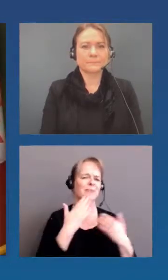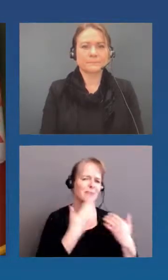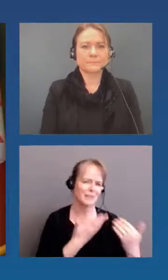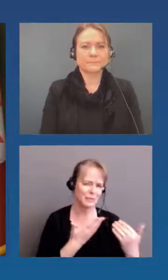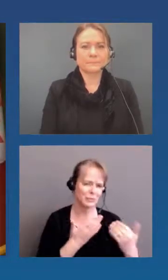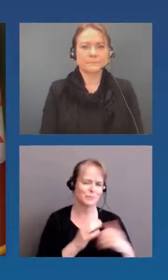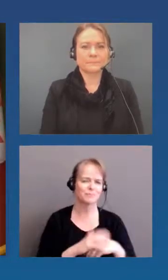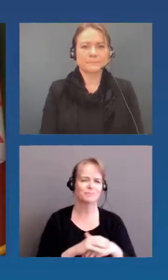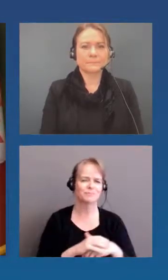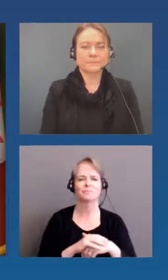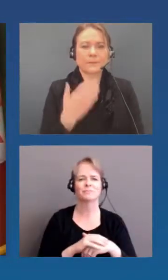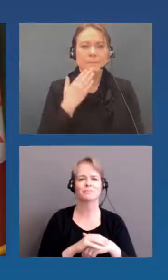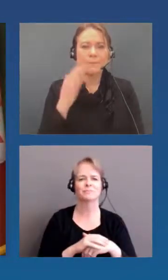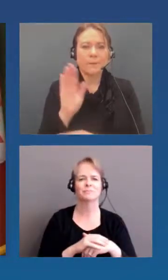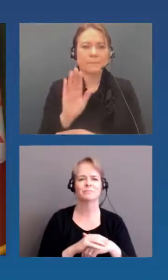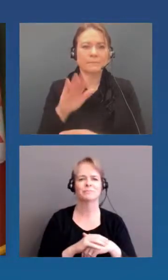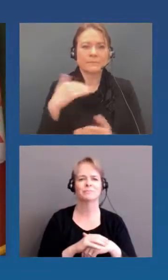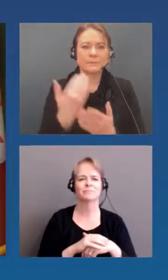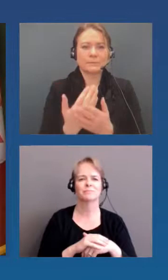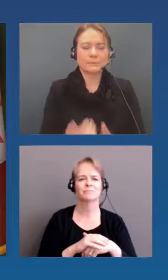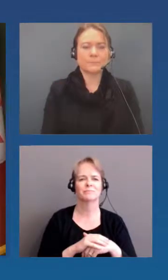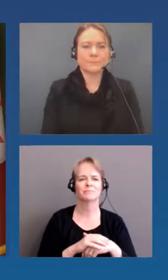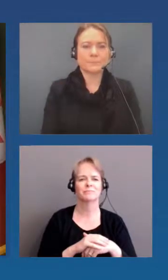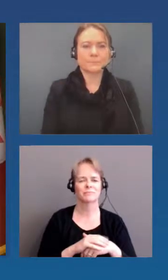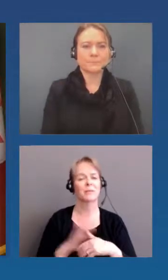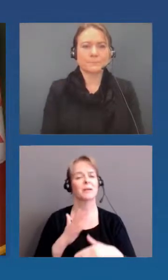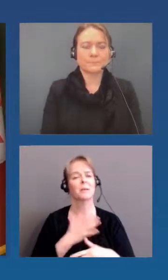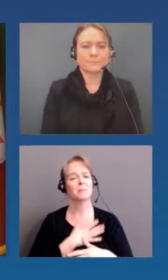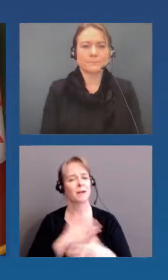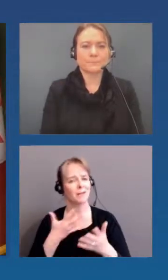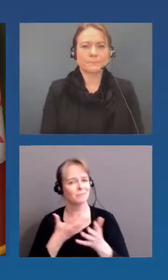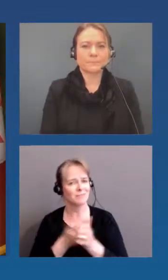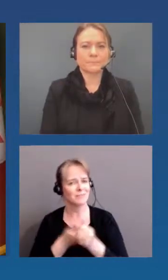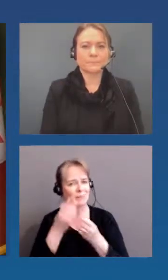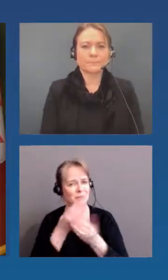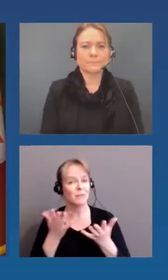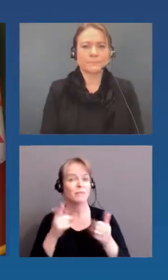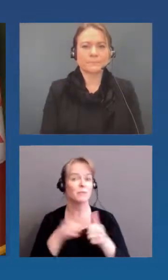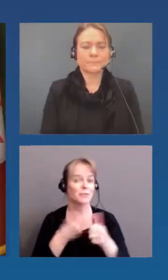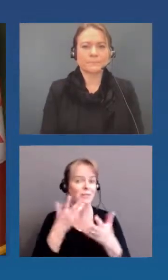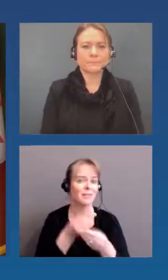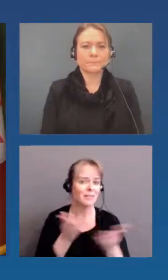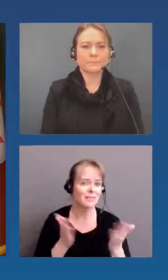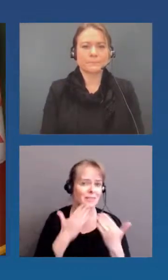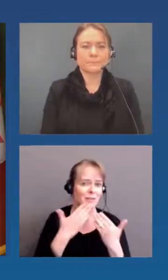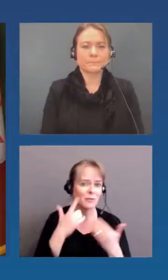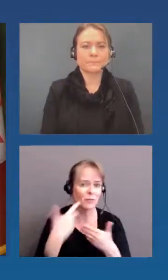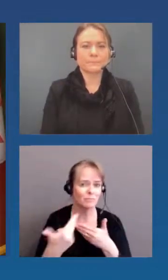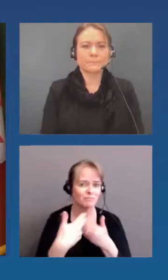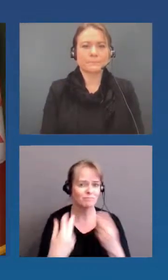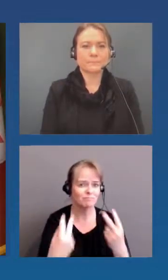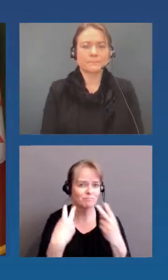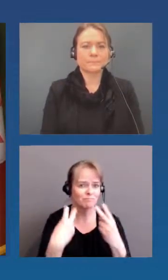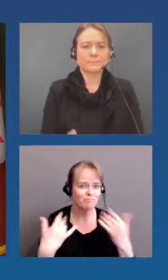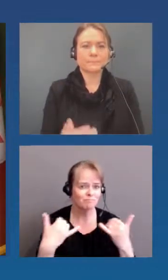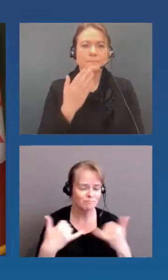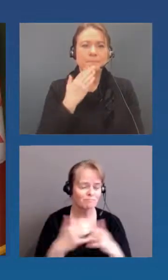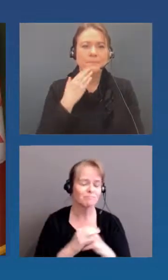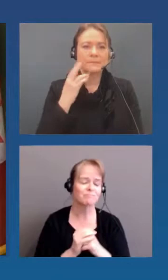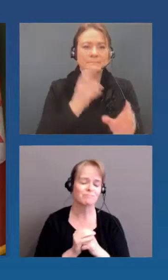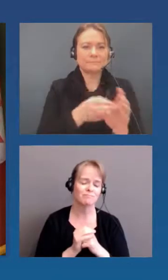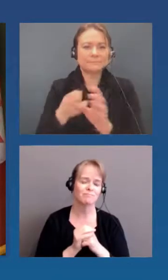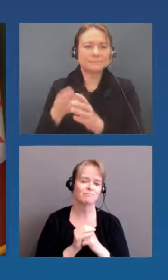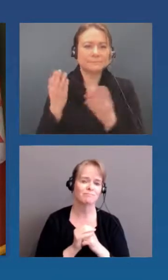monde. My update to everyone thank you for everyone joining us today. Je vous remercie toutes de nous avoir joints